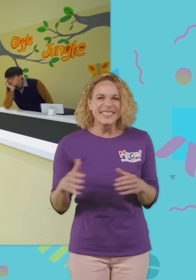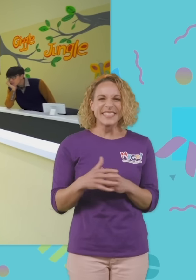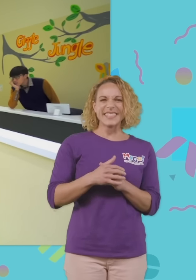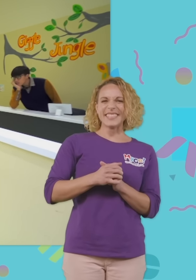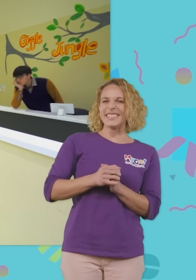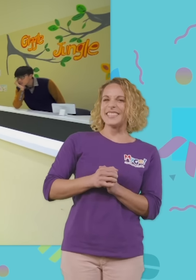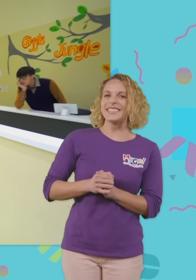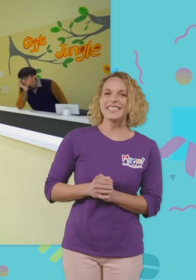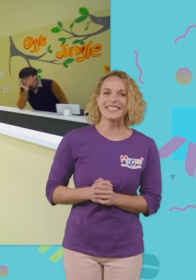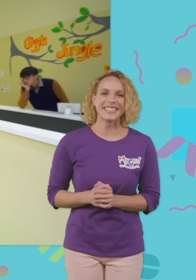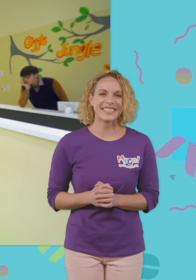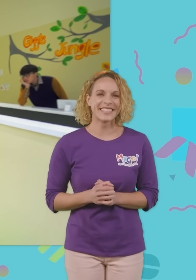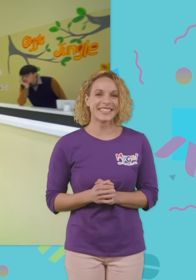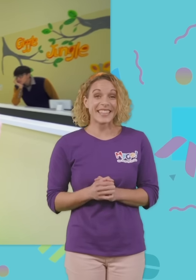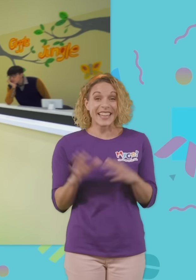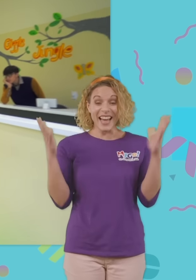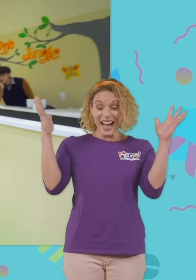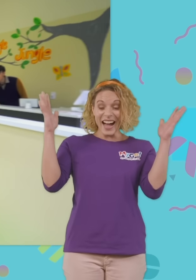Whoa!